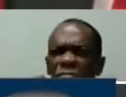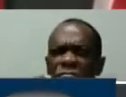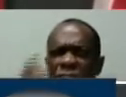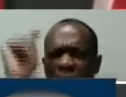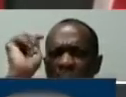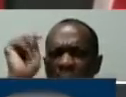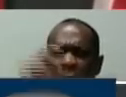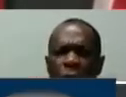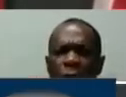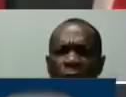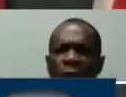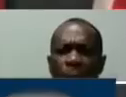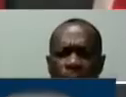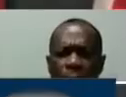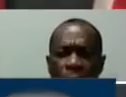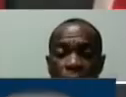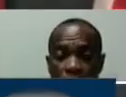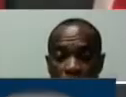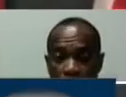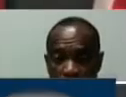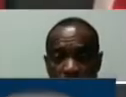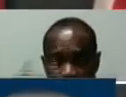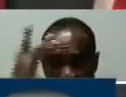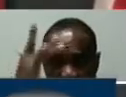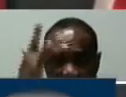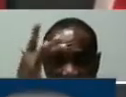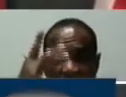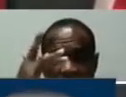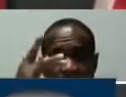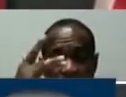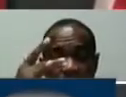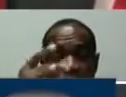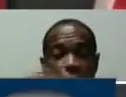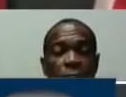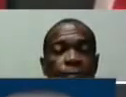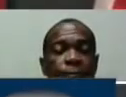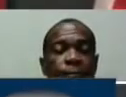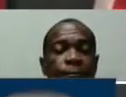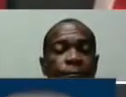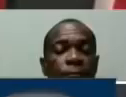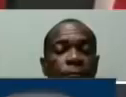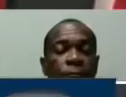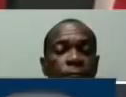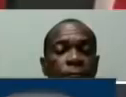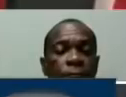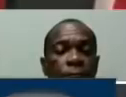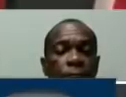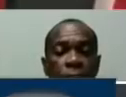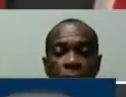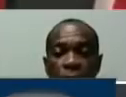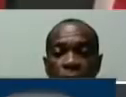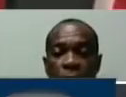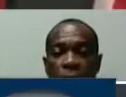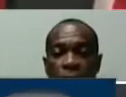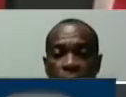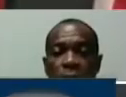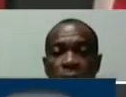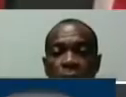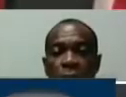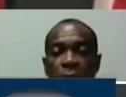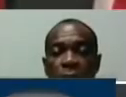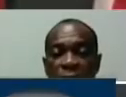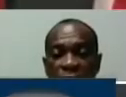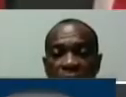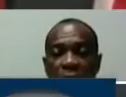as a patient of the Tobago Regional Health Authority. In July, I asked for a